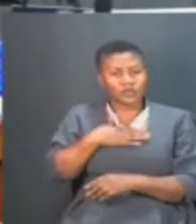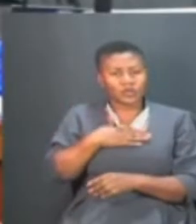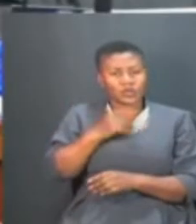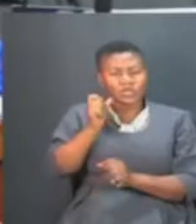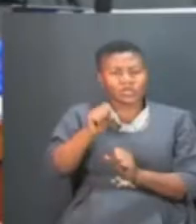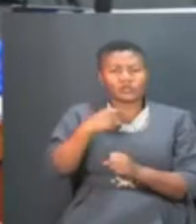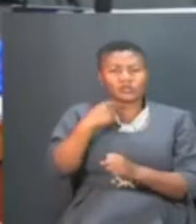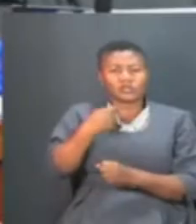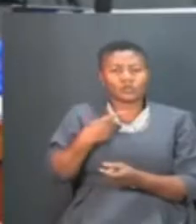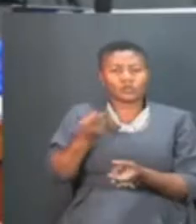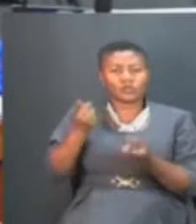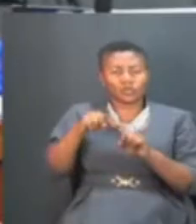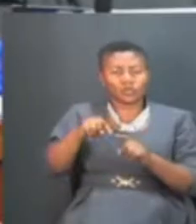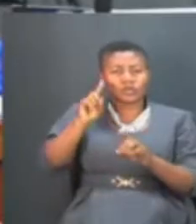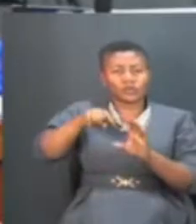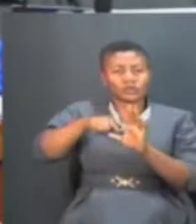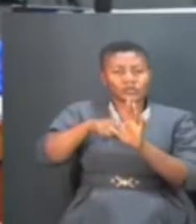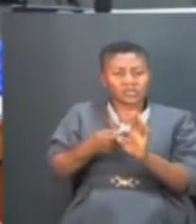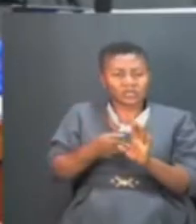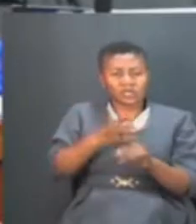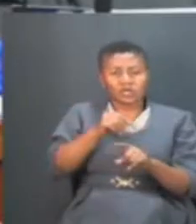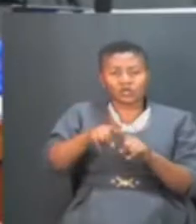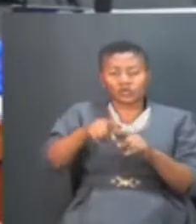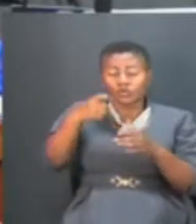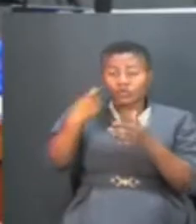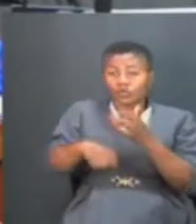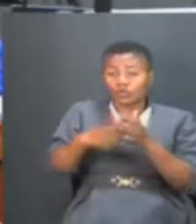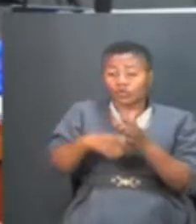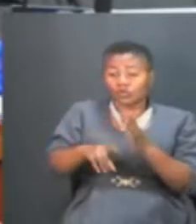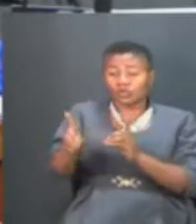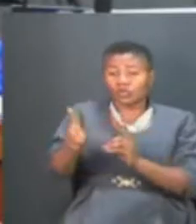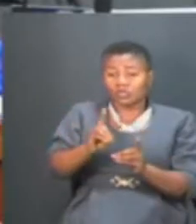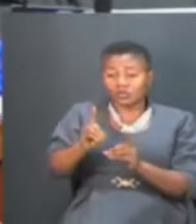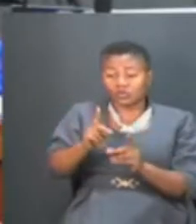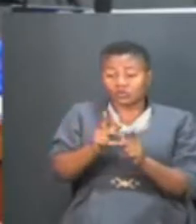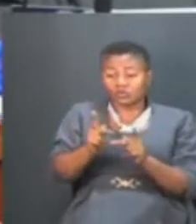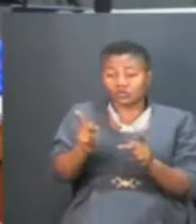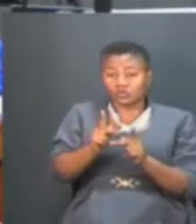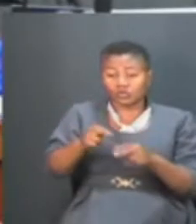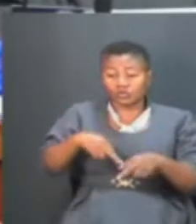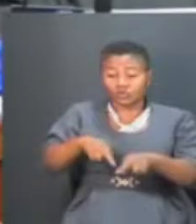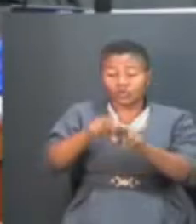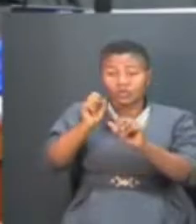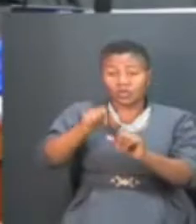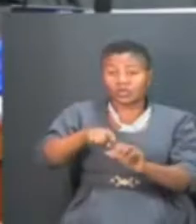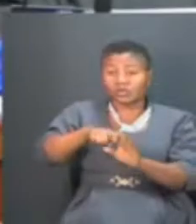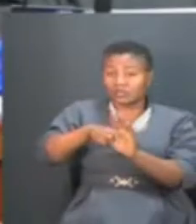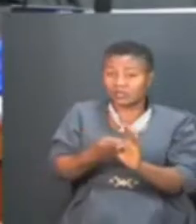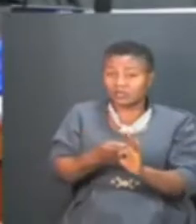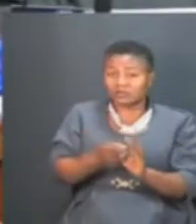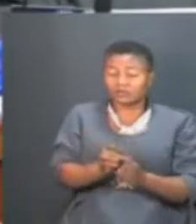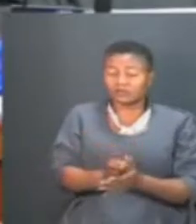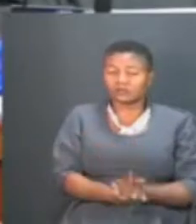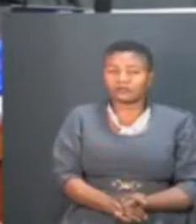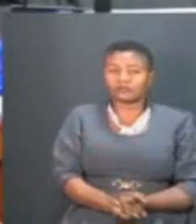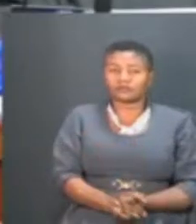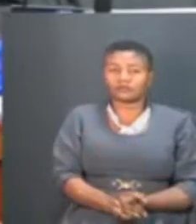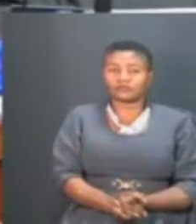begin and costing be done for the road to be started, please?